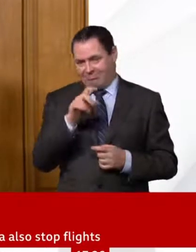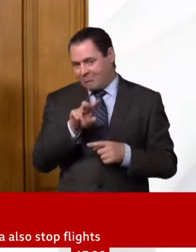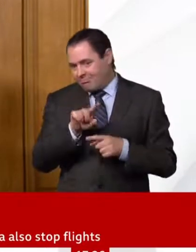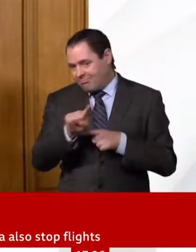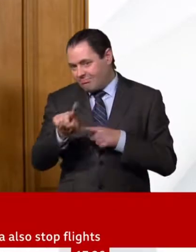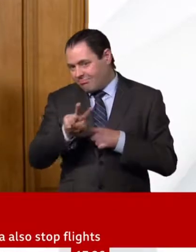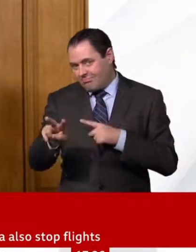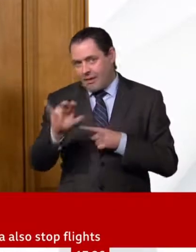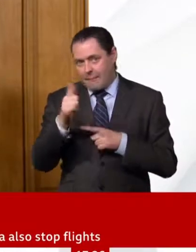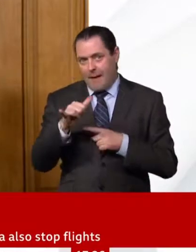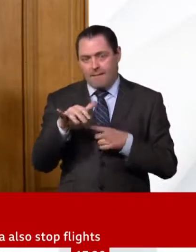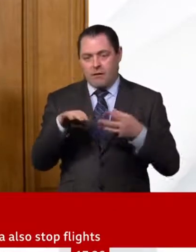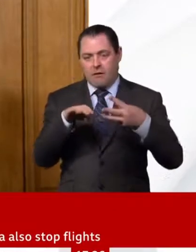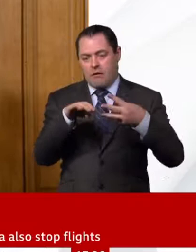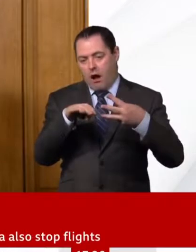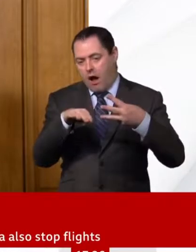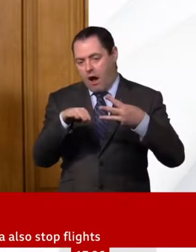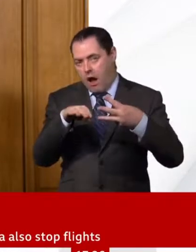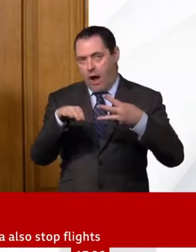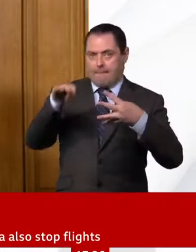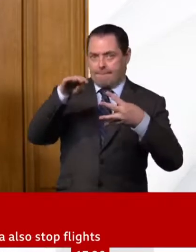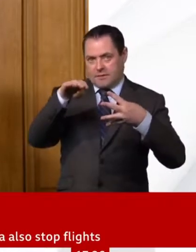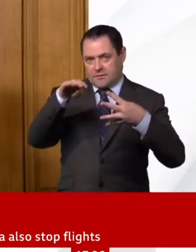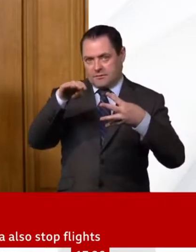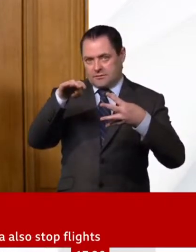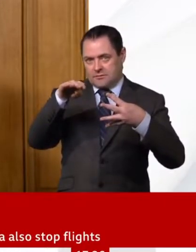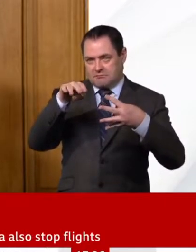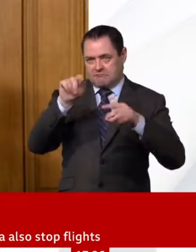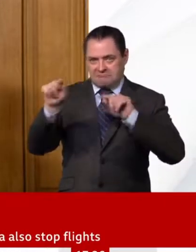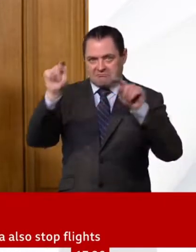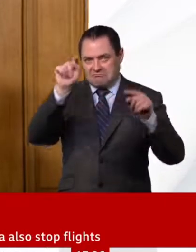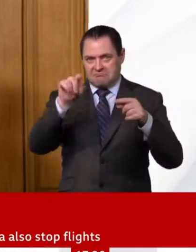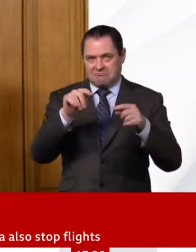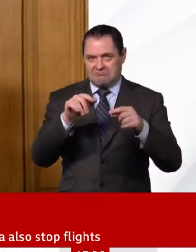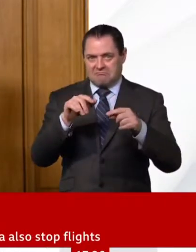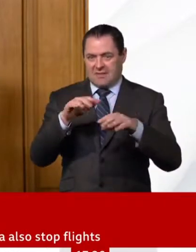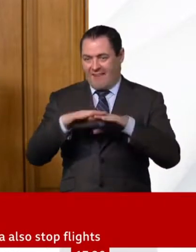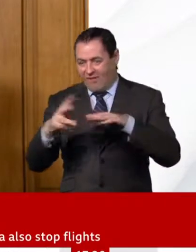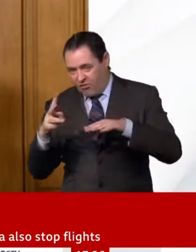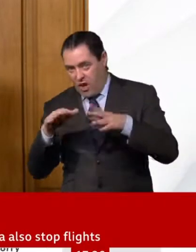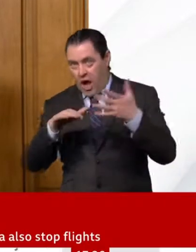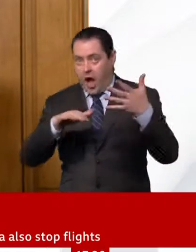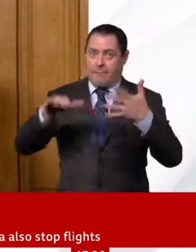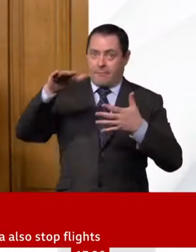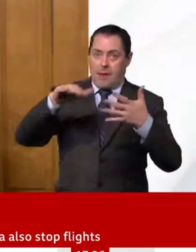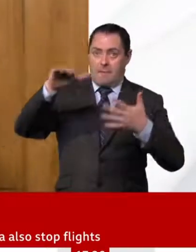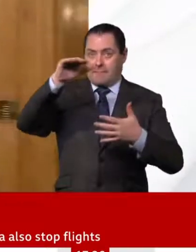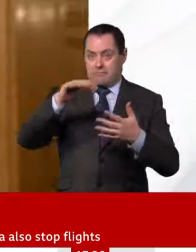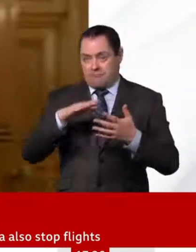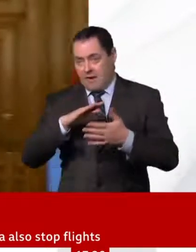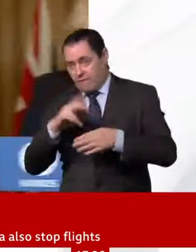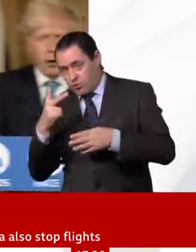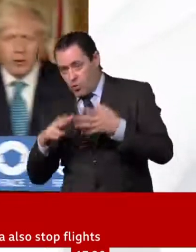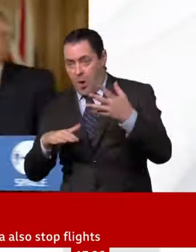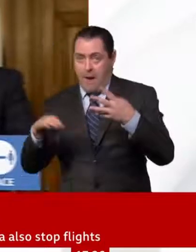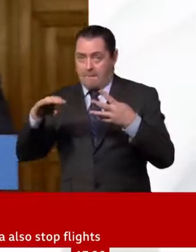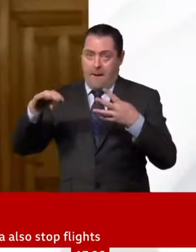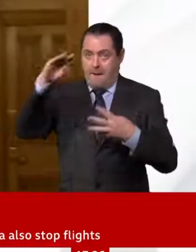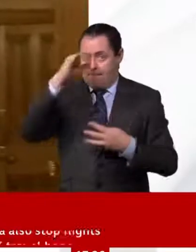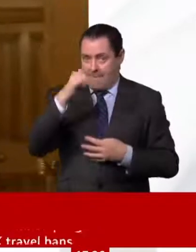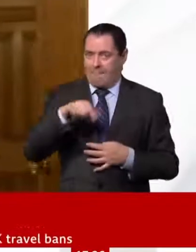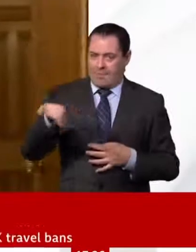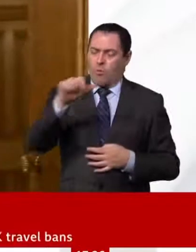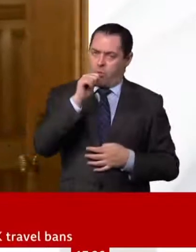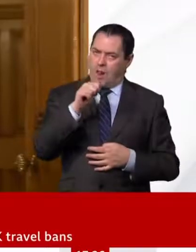course, not reduced. So I think it is a case that this will spread more. Yeah, and Pippa,